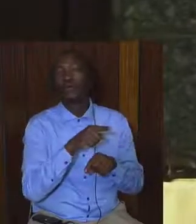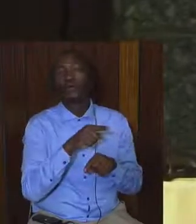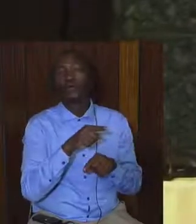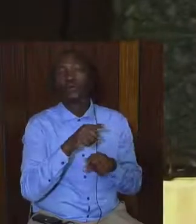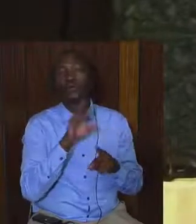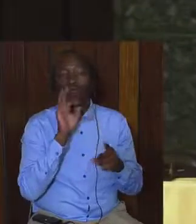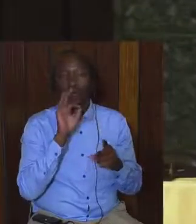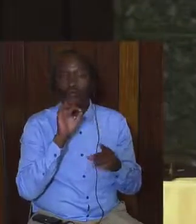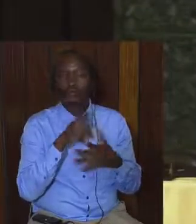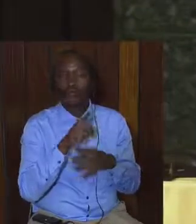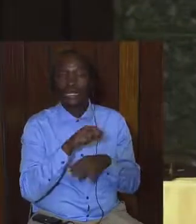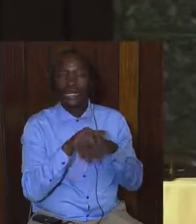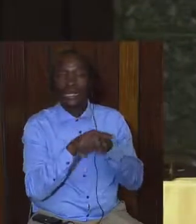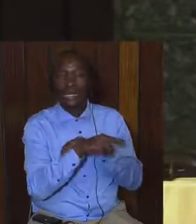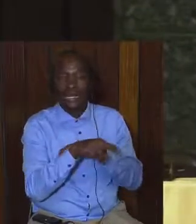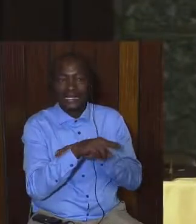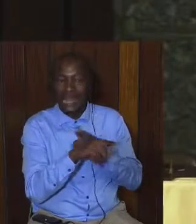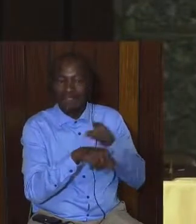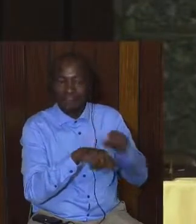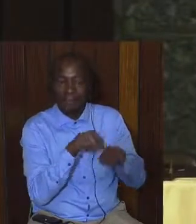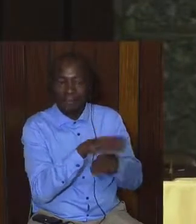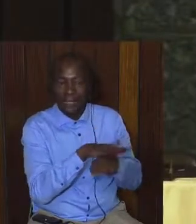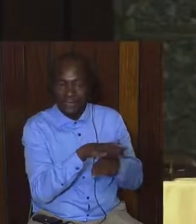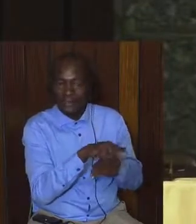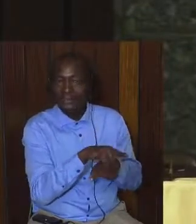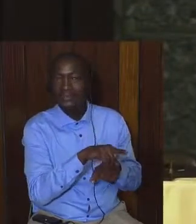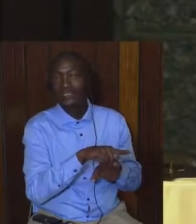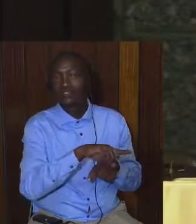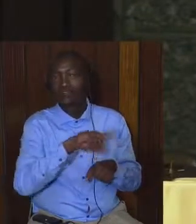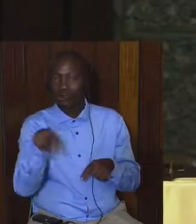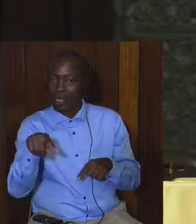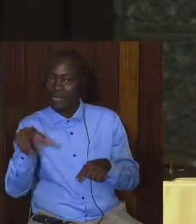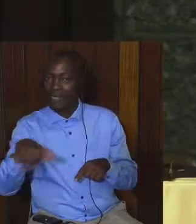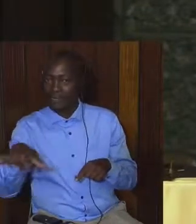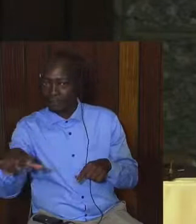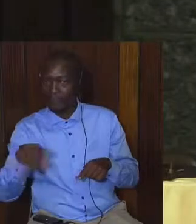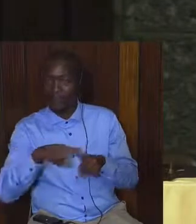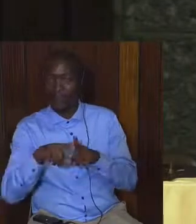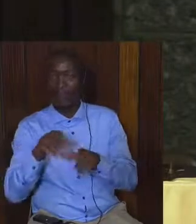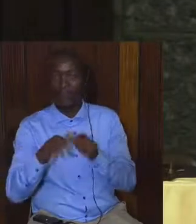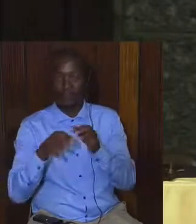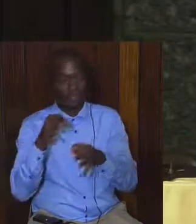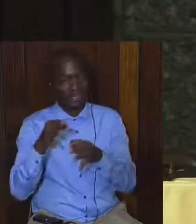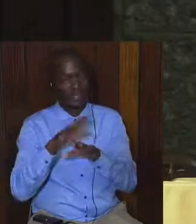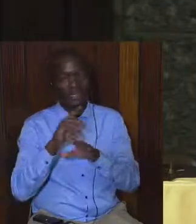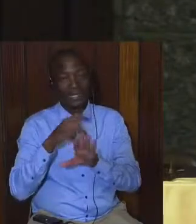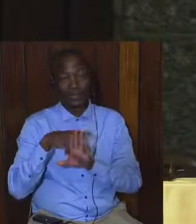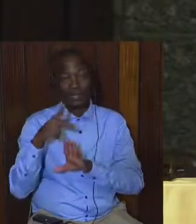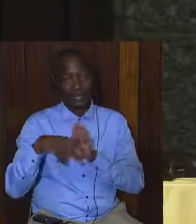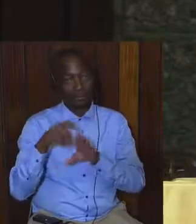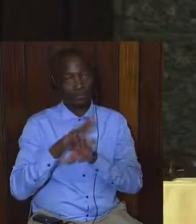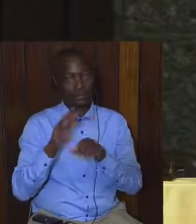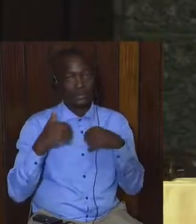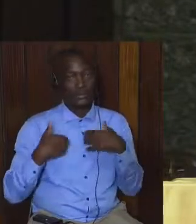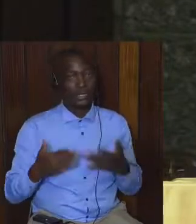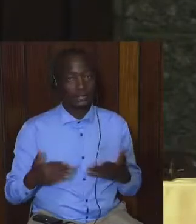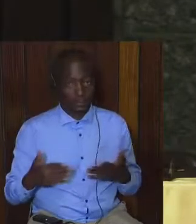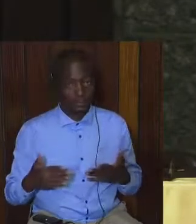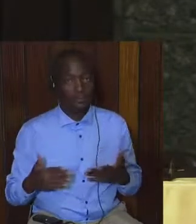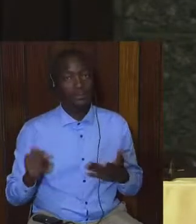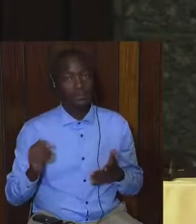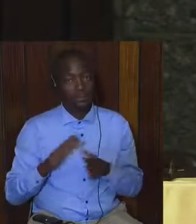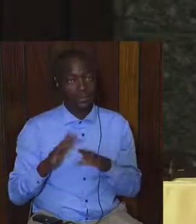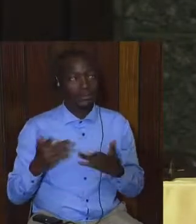actual reserve, the encroachments, and we will explain when the project starts and when the project